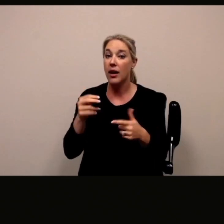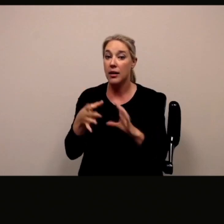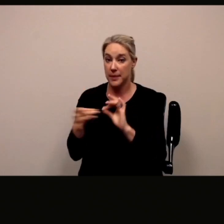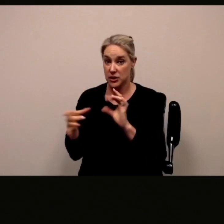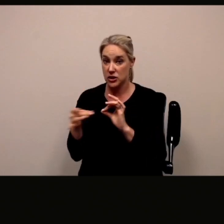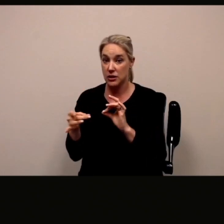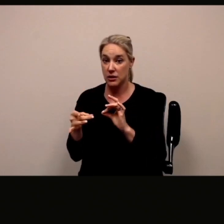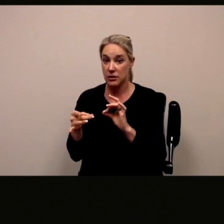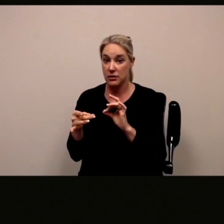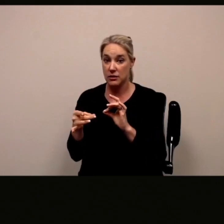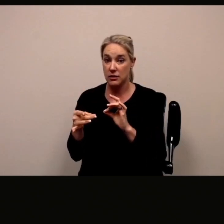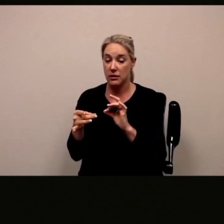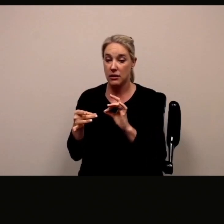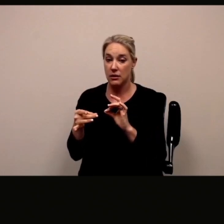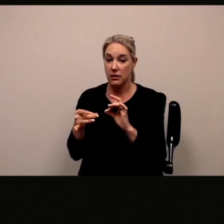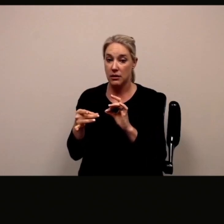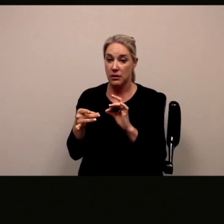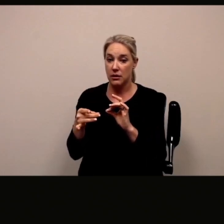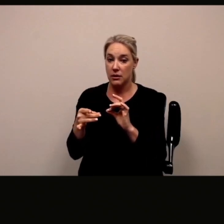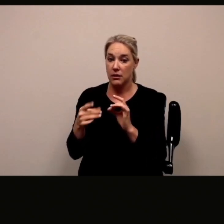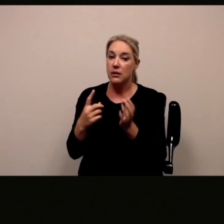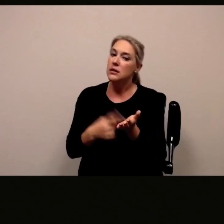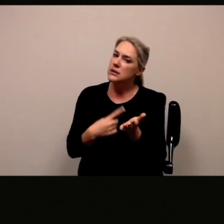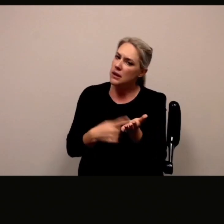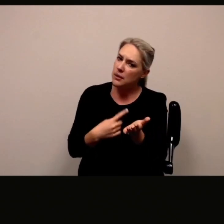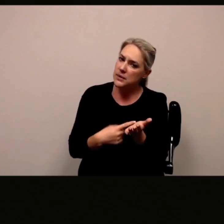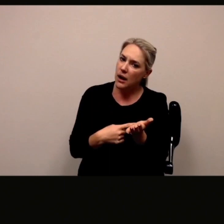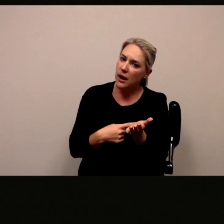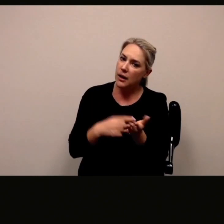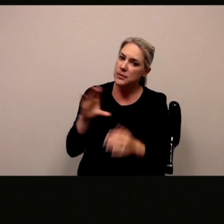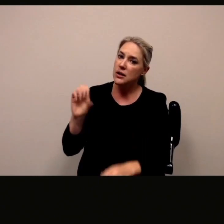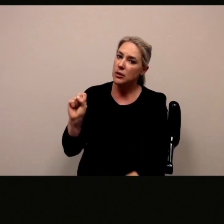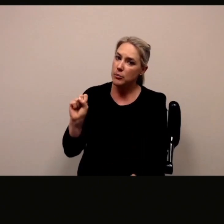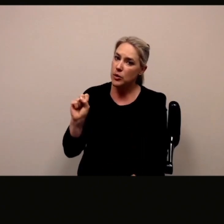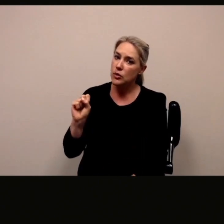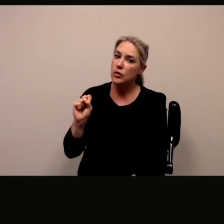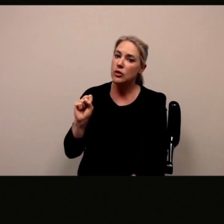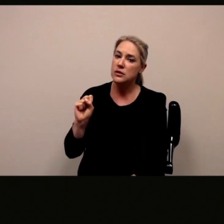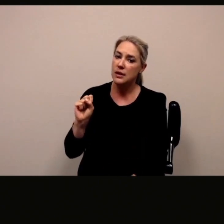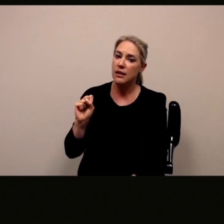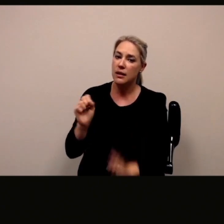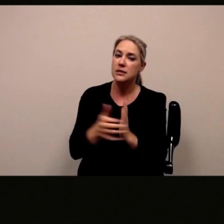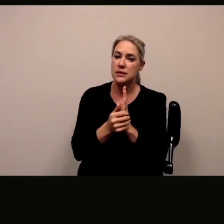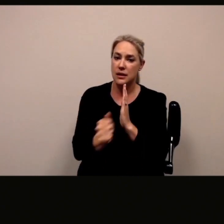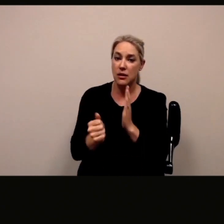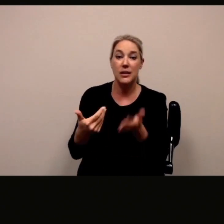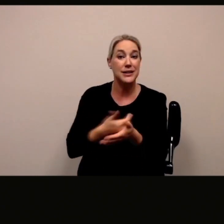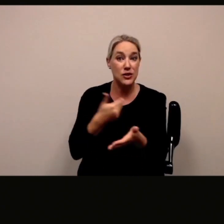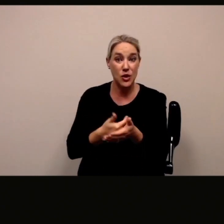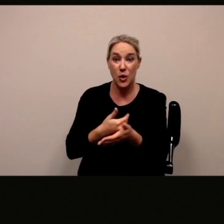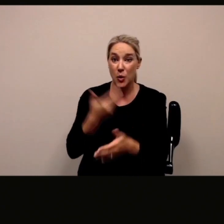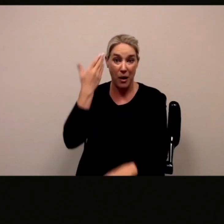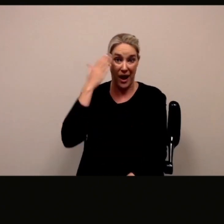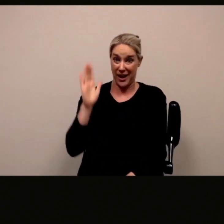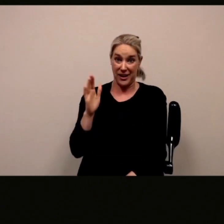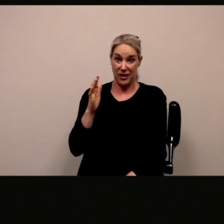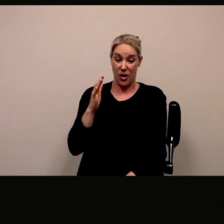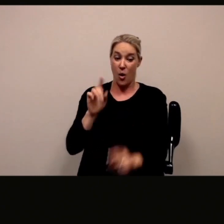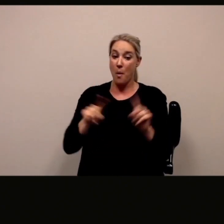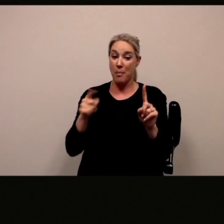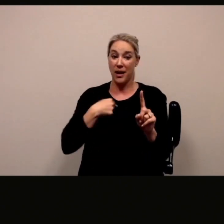lot of times a computer science skill has been new to me and I didn't know what I was doing, but I will learn it with the